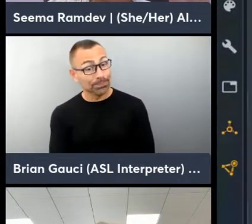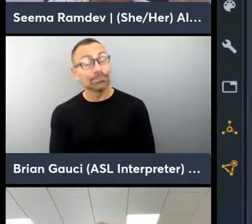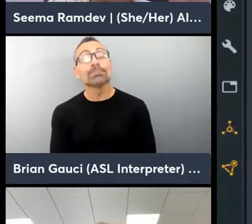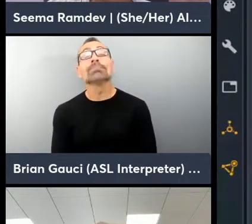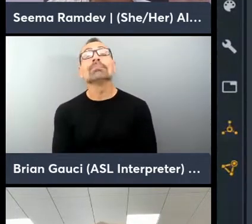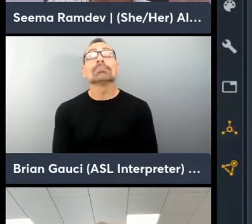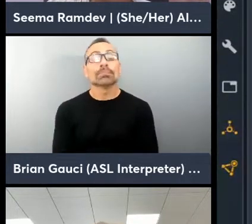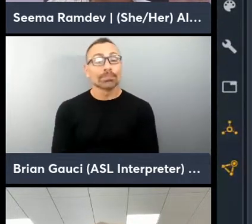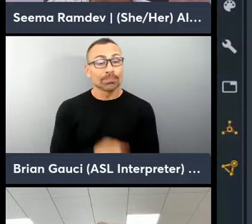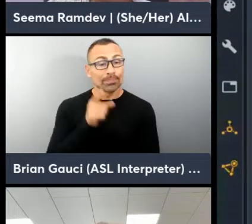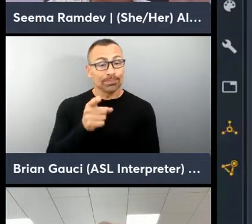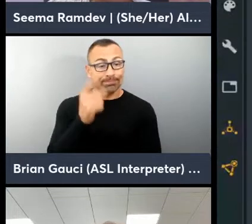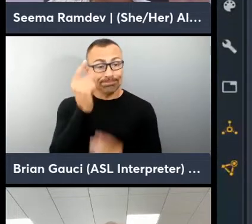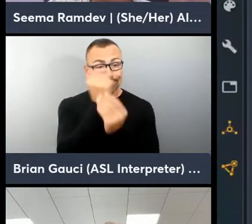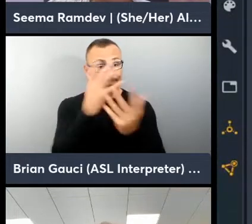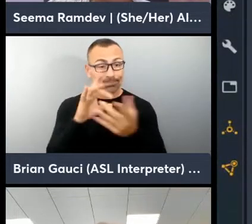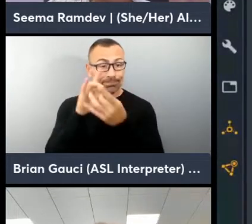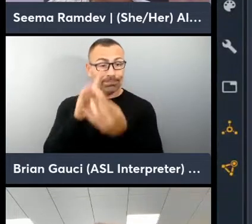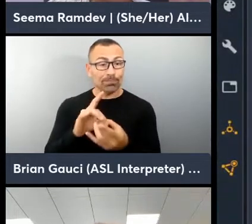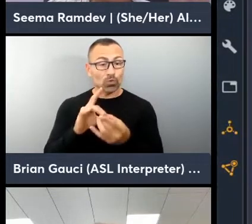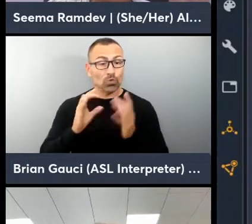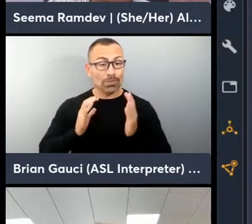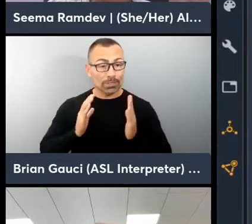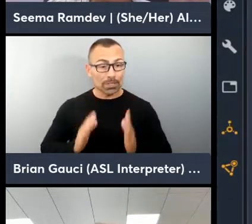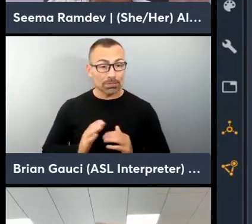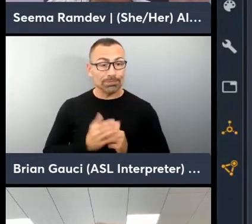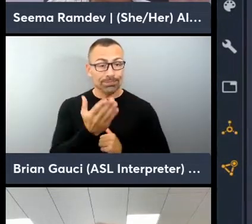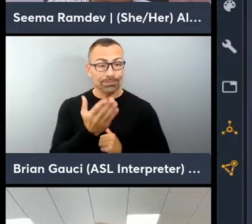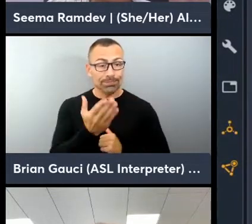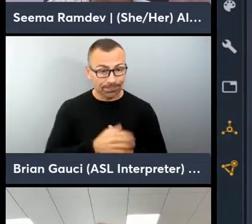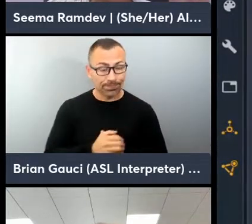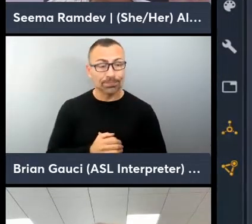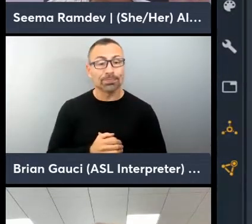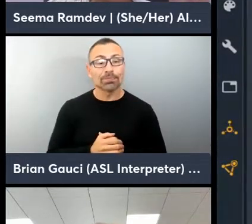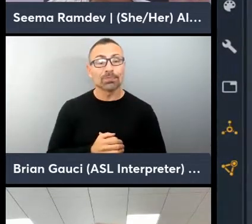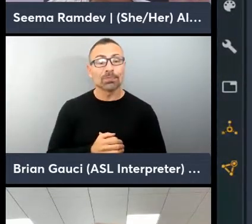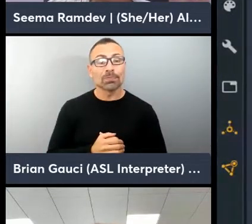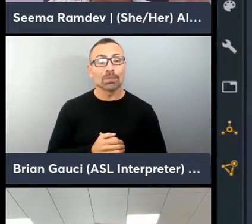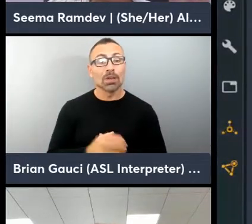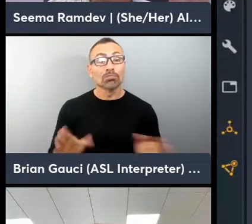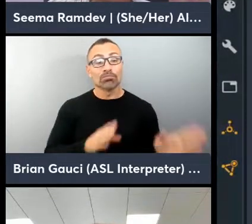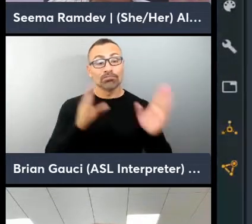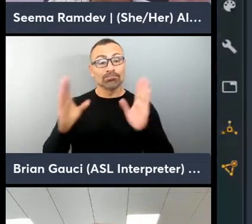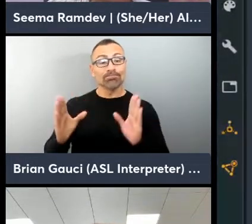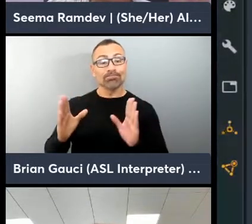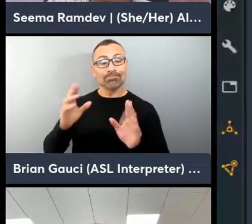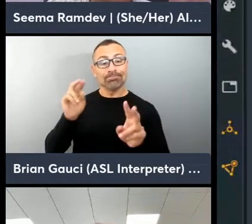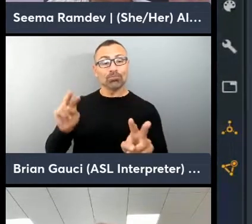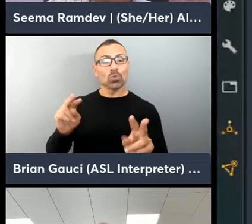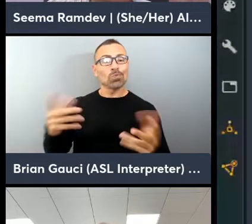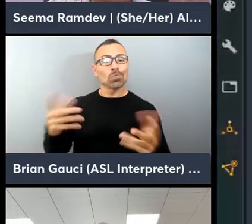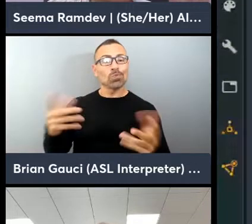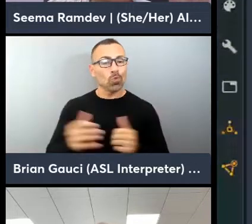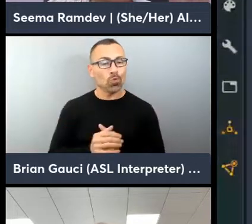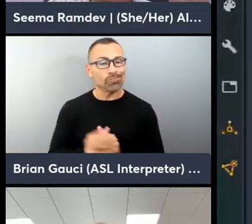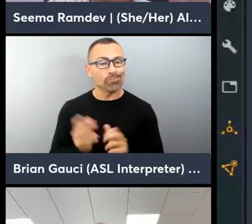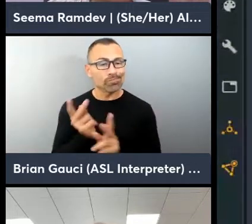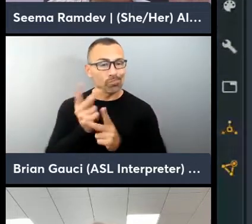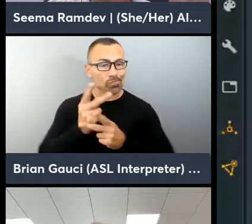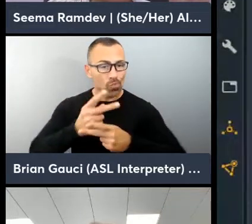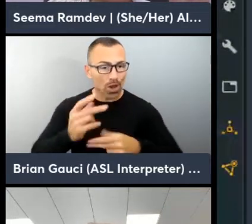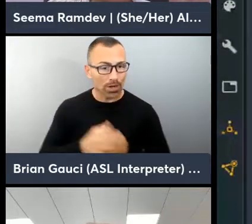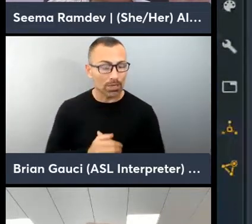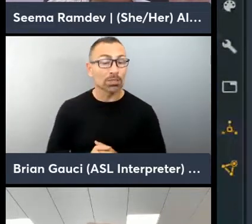there. We can also look at products. So we're going to load in products data. And you can see here we have, in this case, categorized